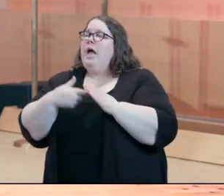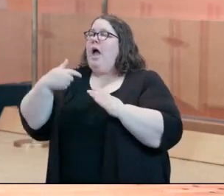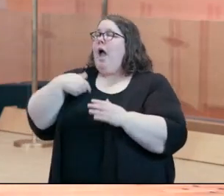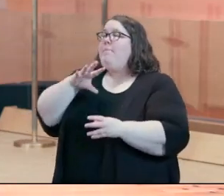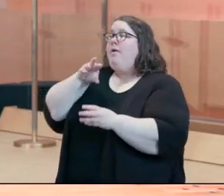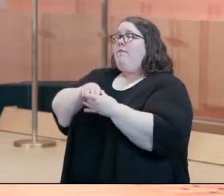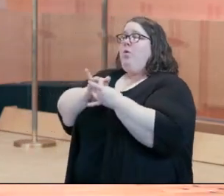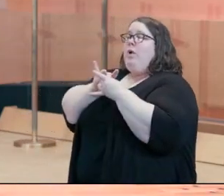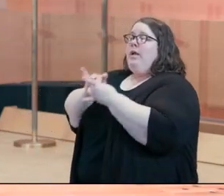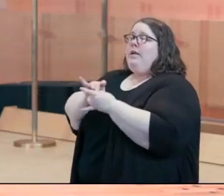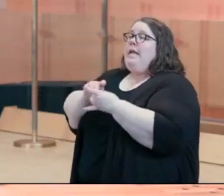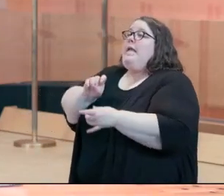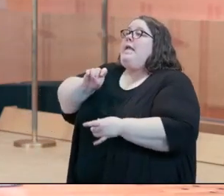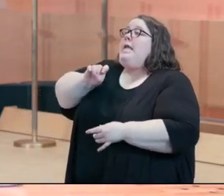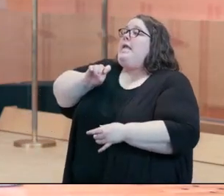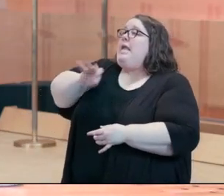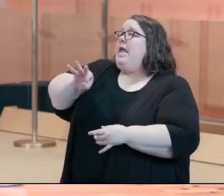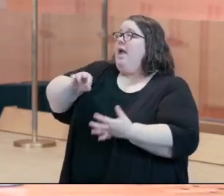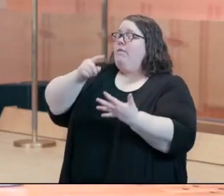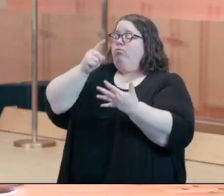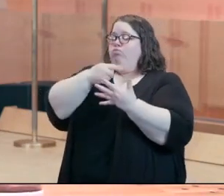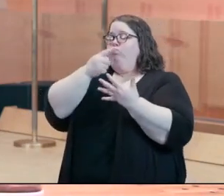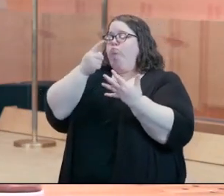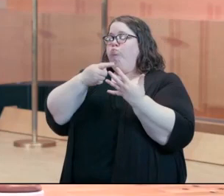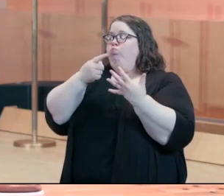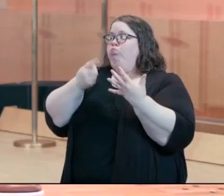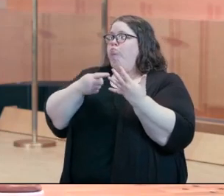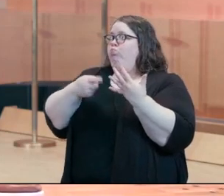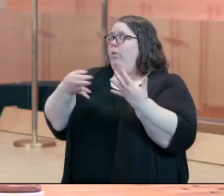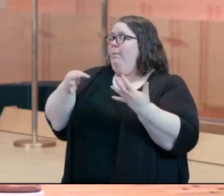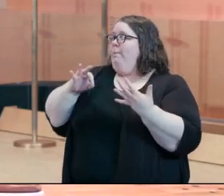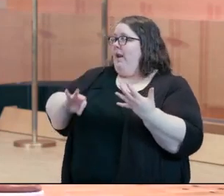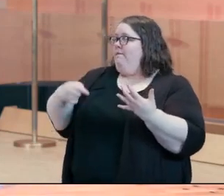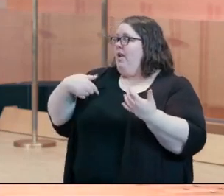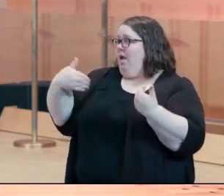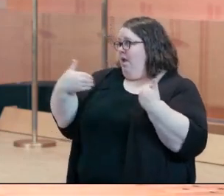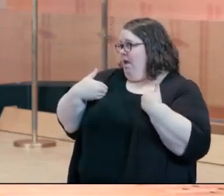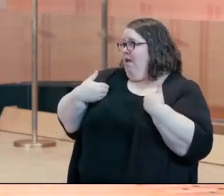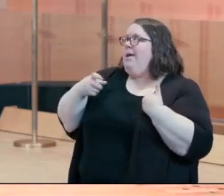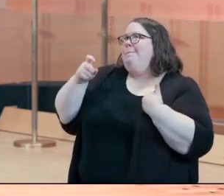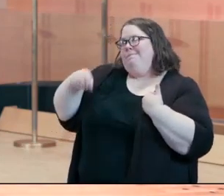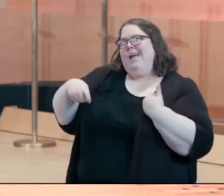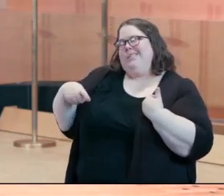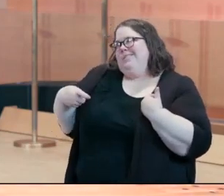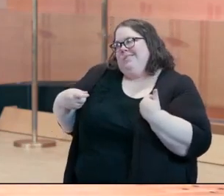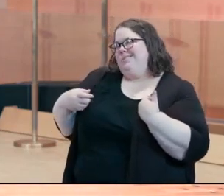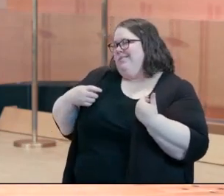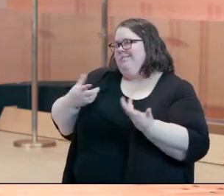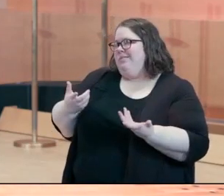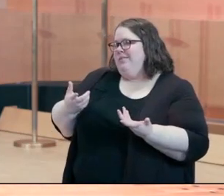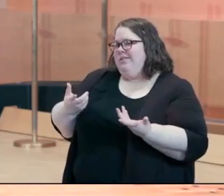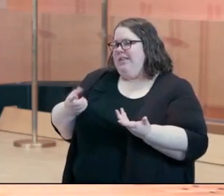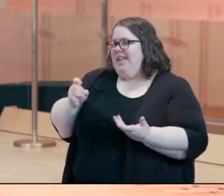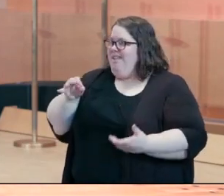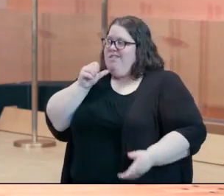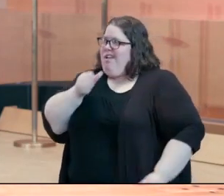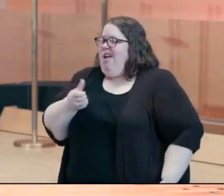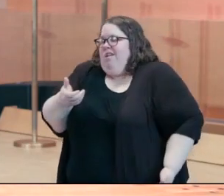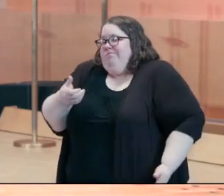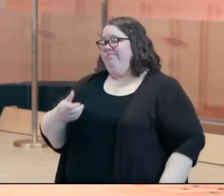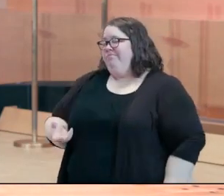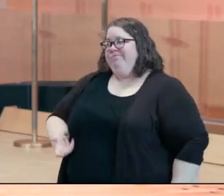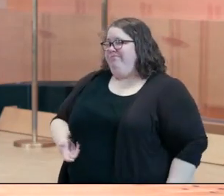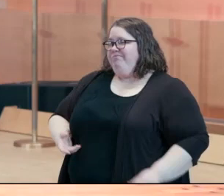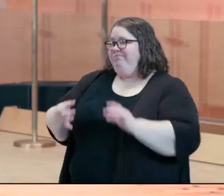long as I'm getting some sort of benefit from it. I got to be getting something from this.